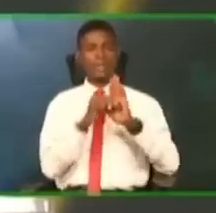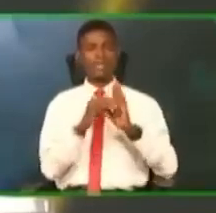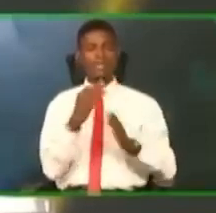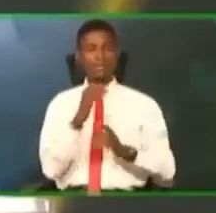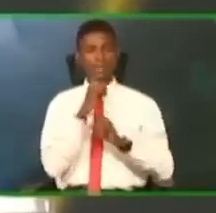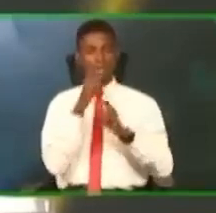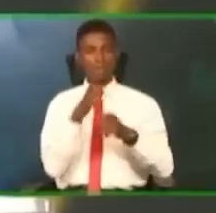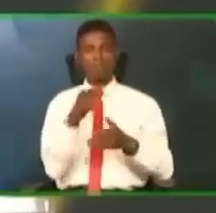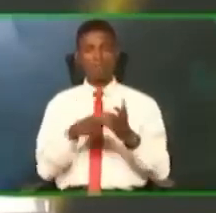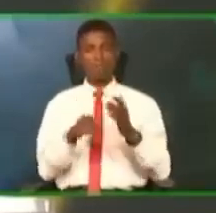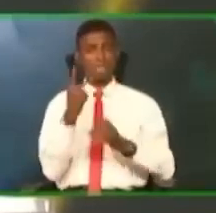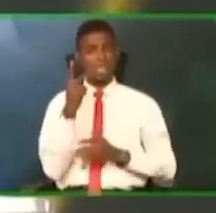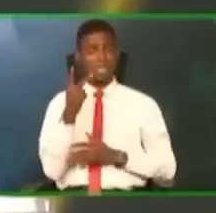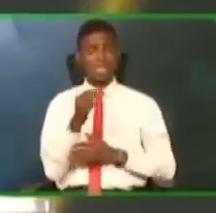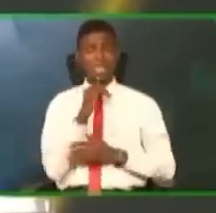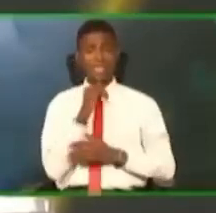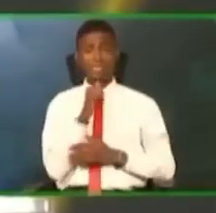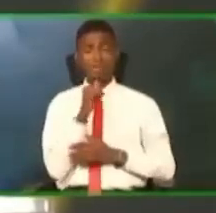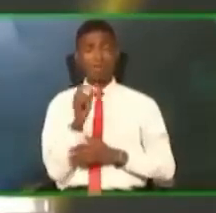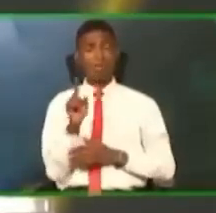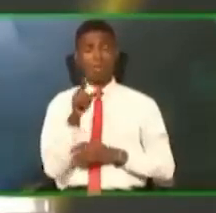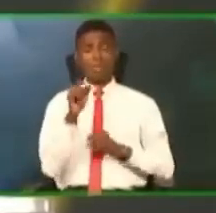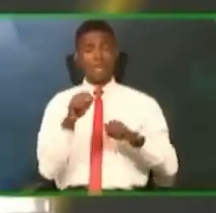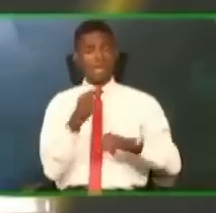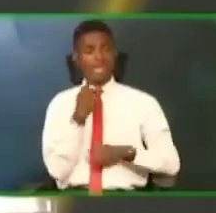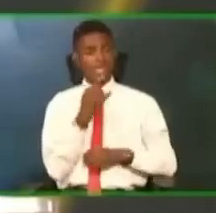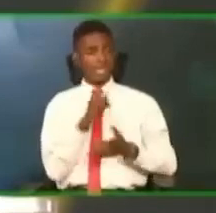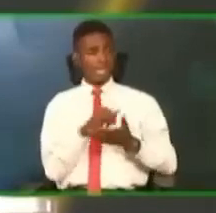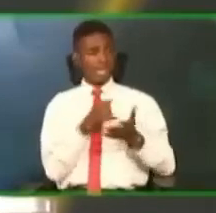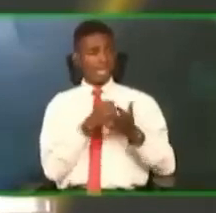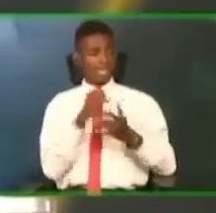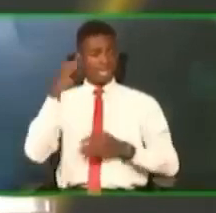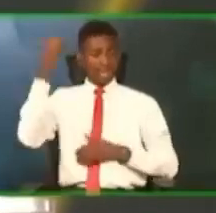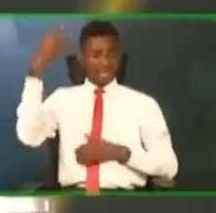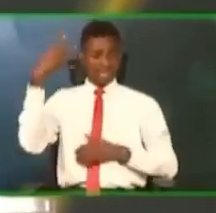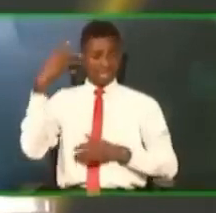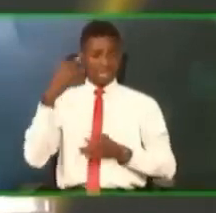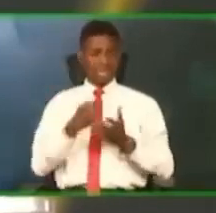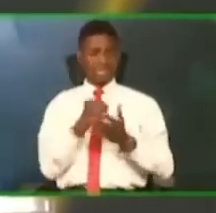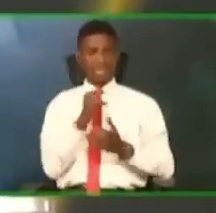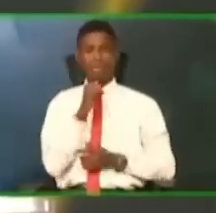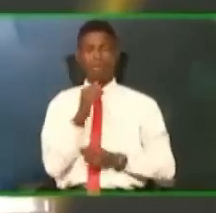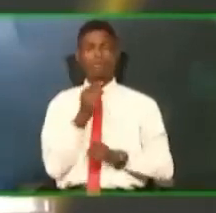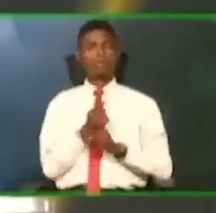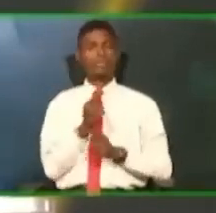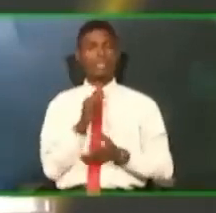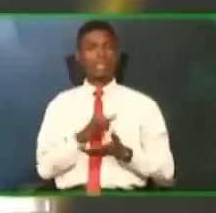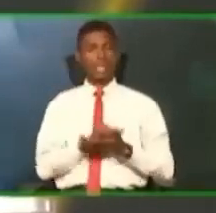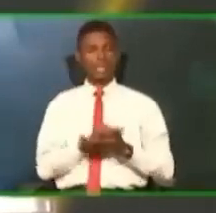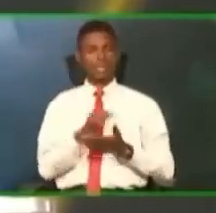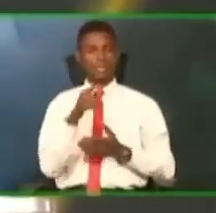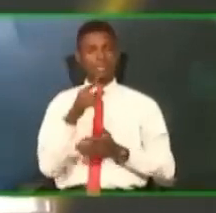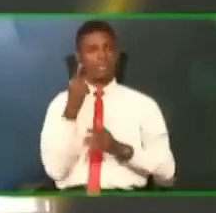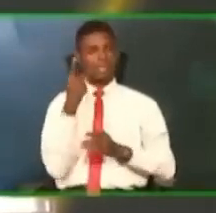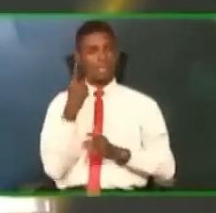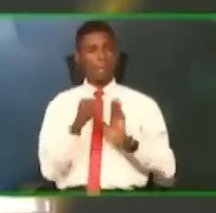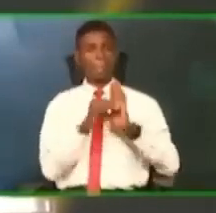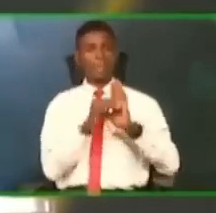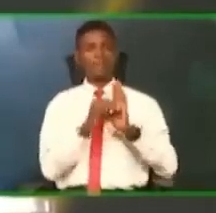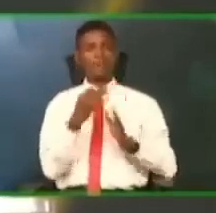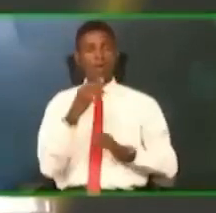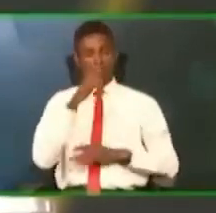What you are seeing is not where you could say that it's a grace, but it's not just that. You are seeing manifestation of wisdom.